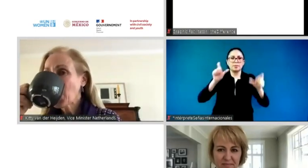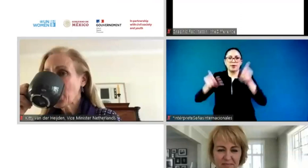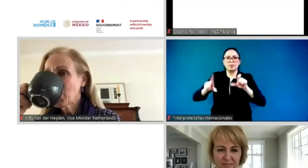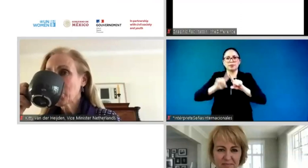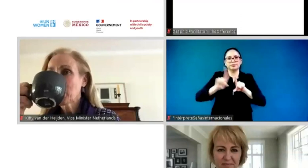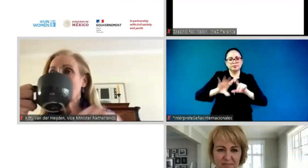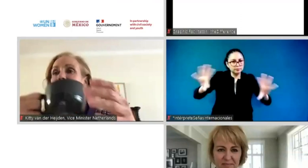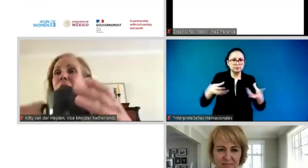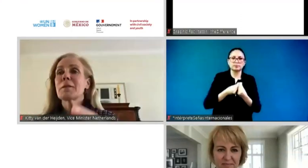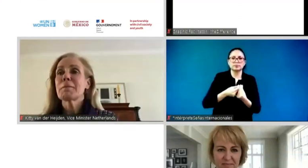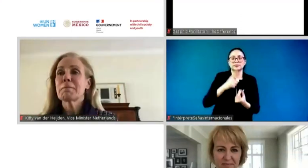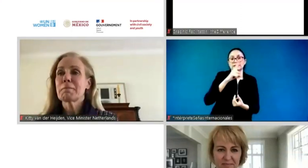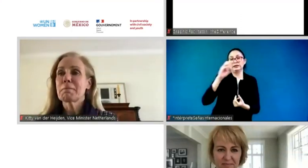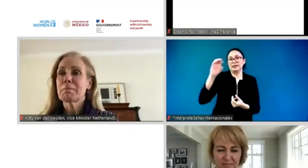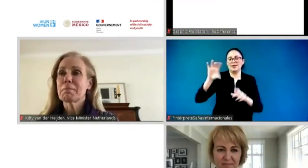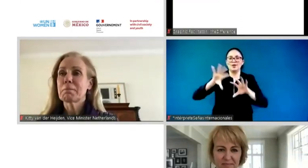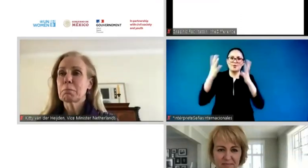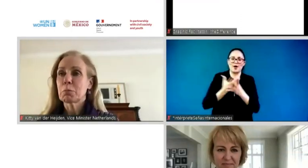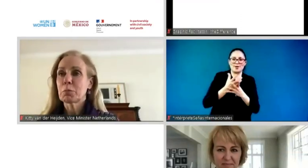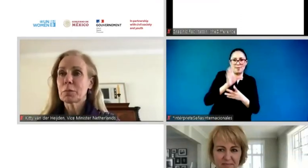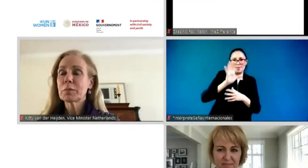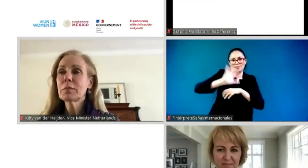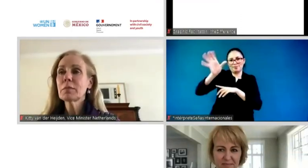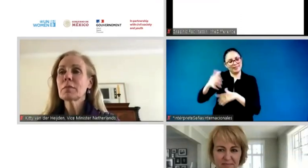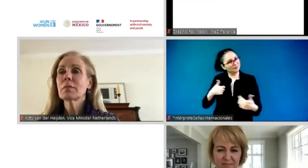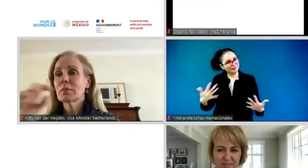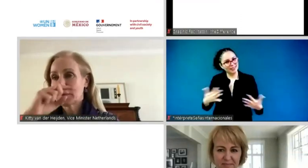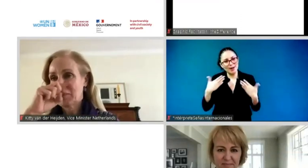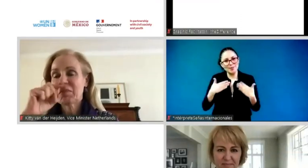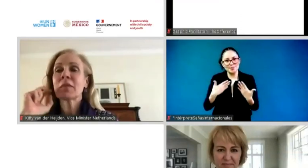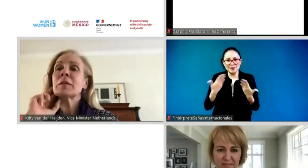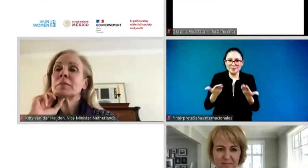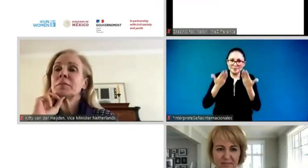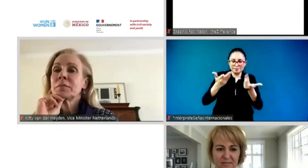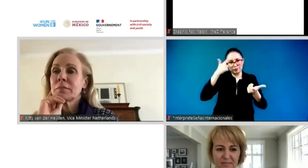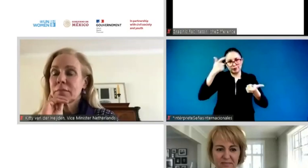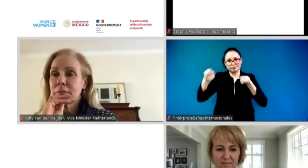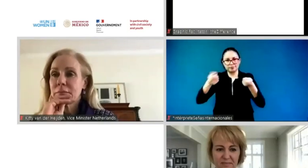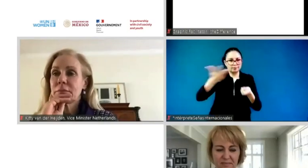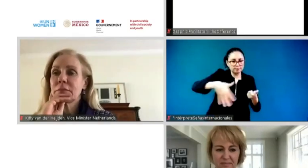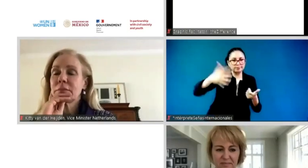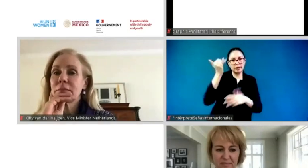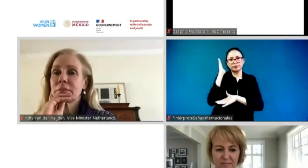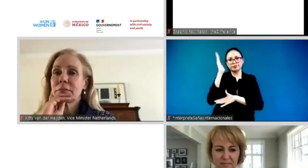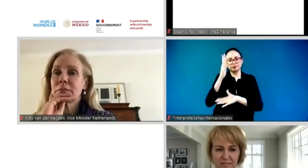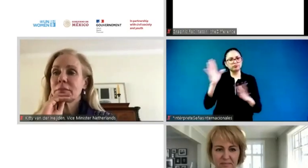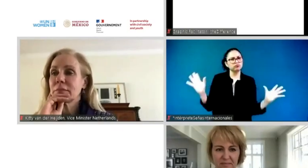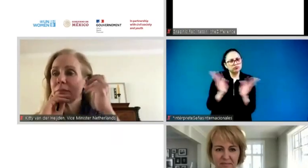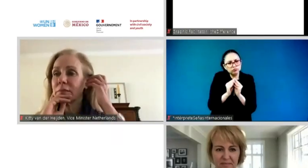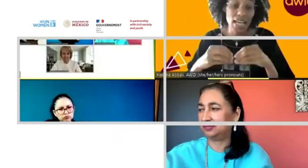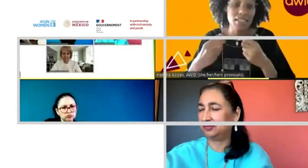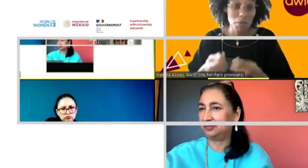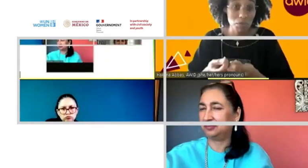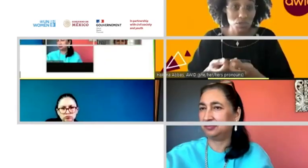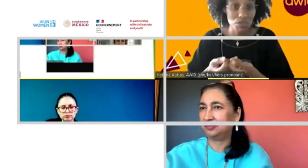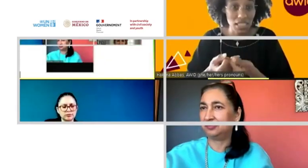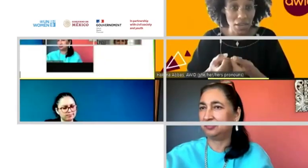moderating this panel on the Action Coalition on Feminist Movements and Leadership and to have been working as